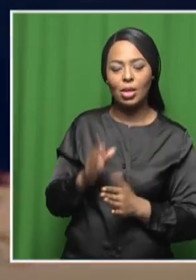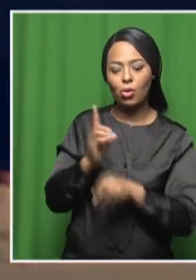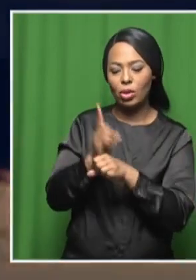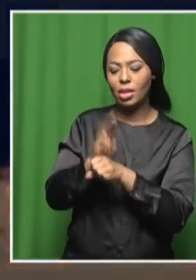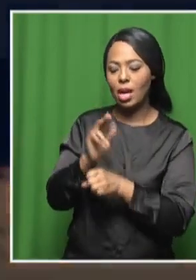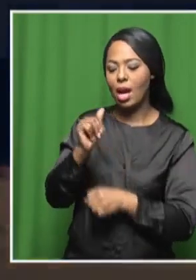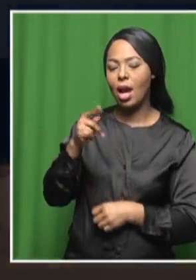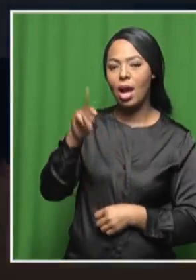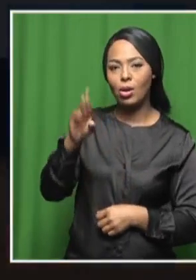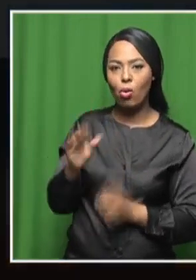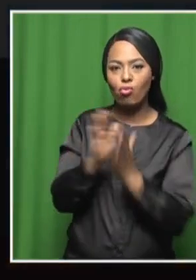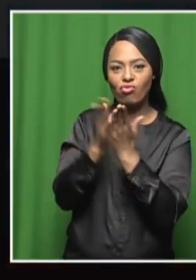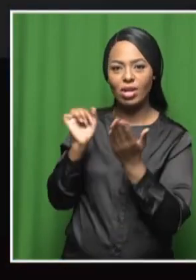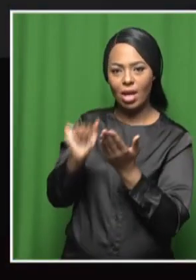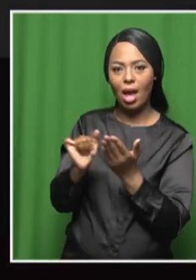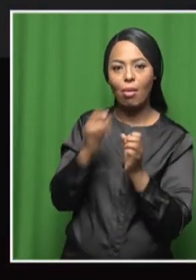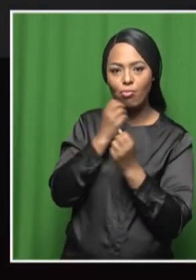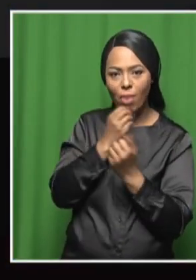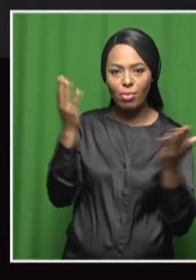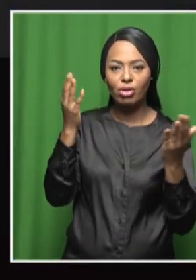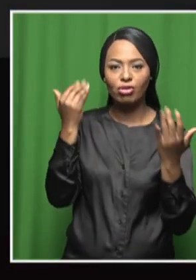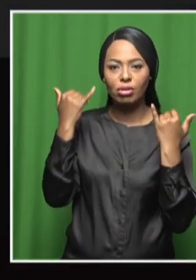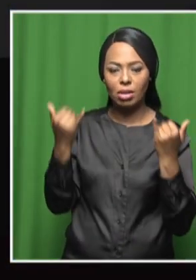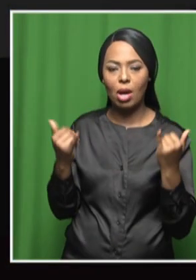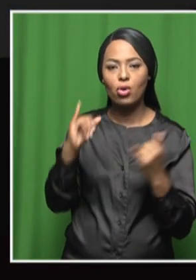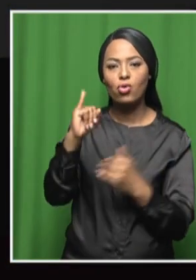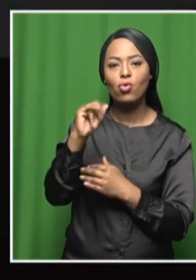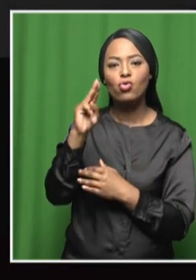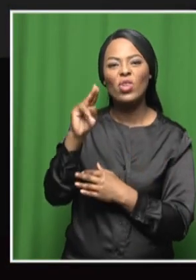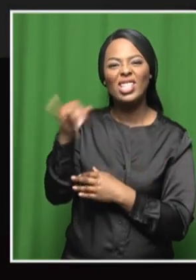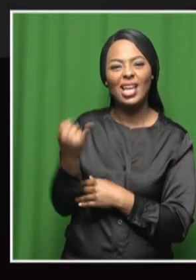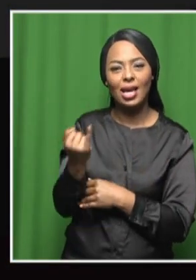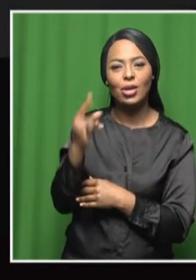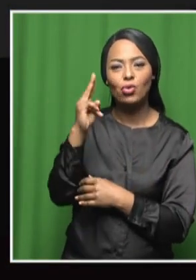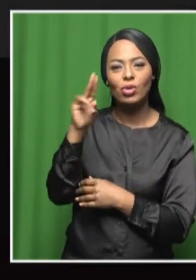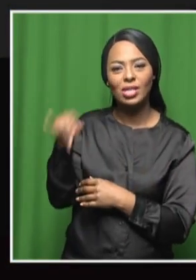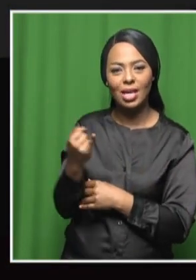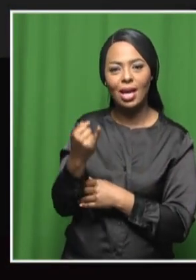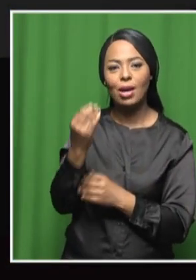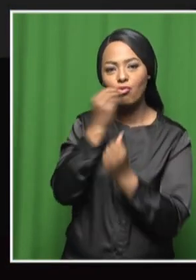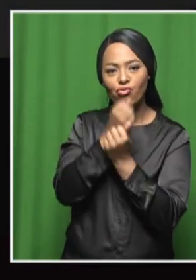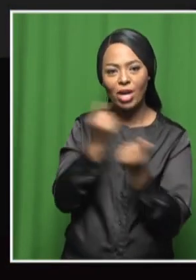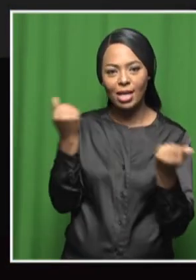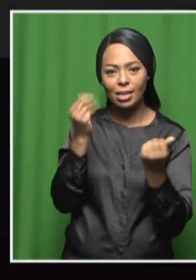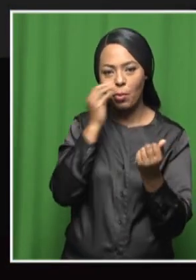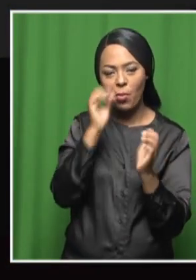discussing his new book published through the UJ Press, titled The Inclusive Economy.